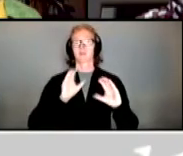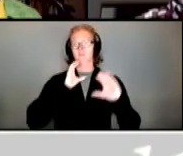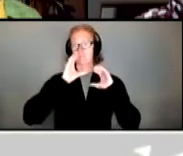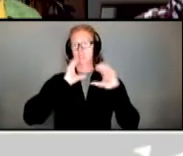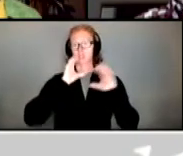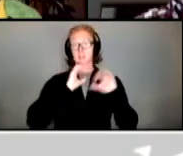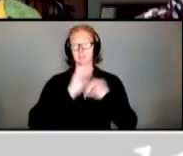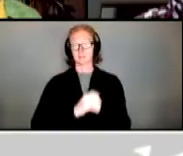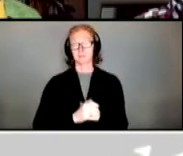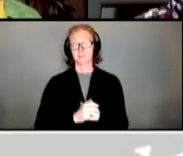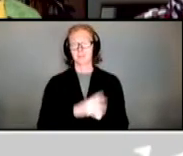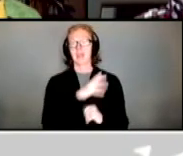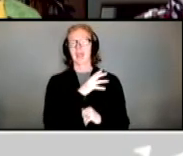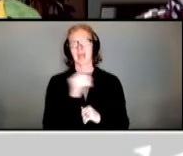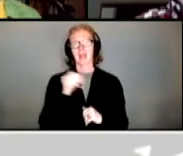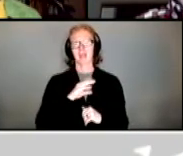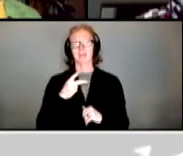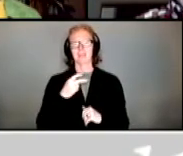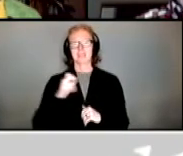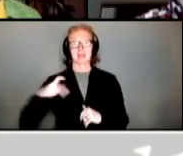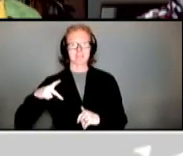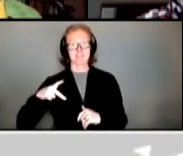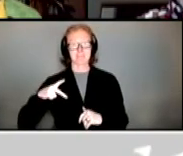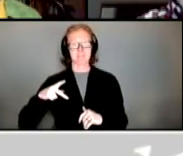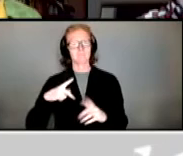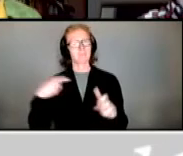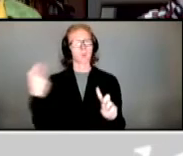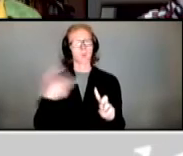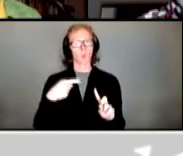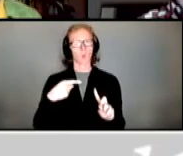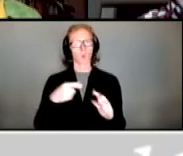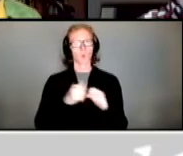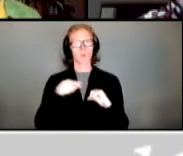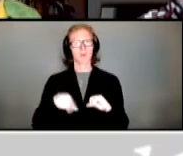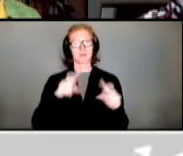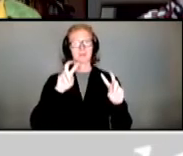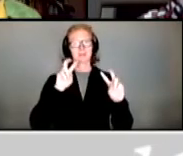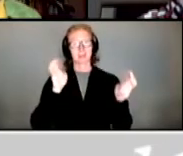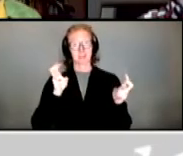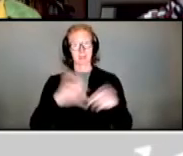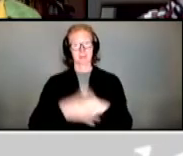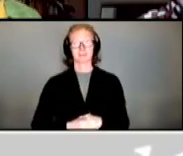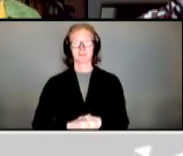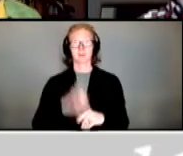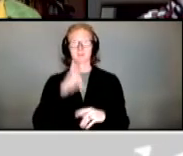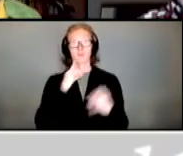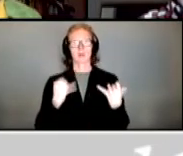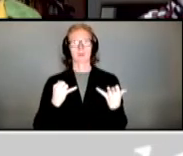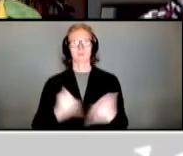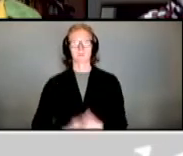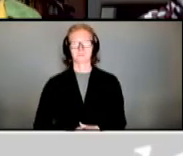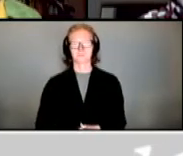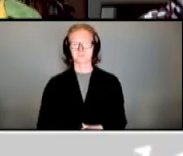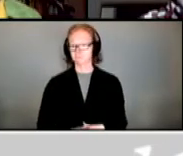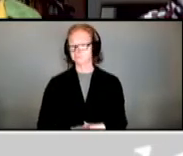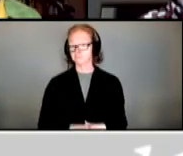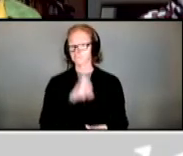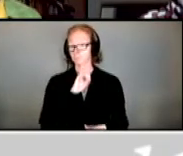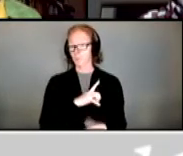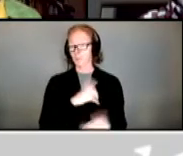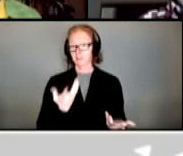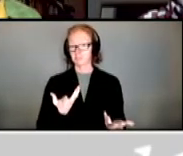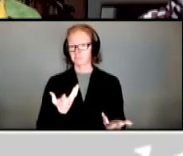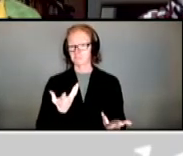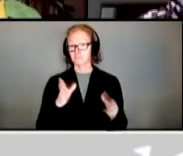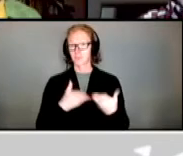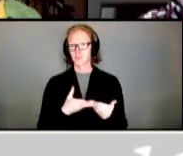really trying to figure out what was our goal with this particular topic at this moment? Was it just to have a